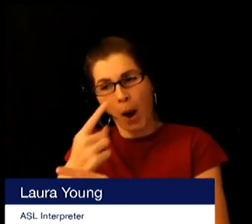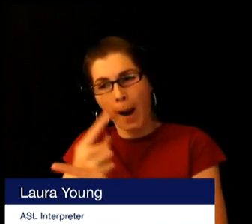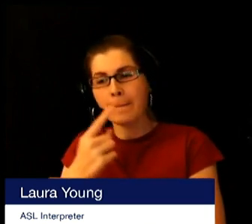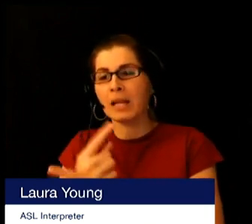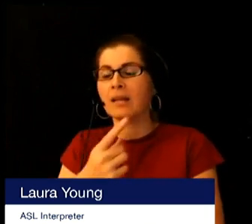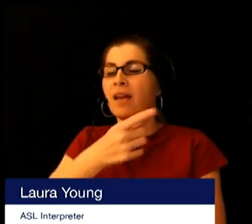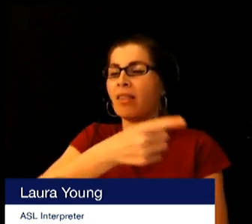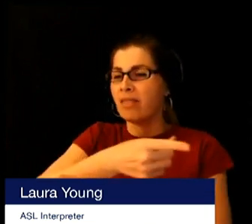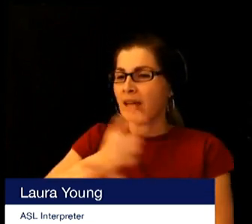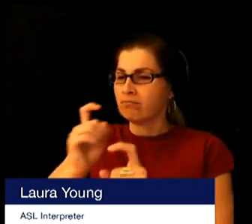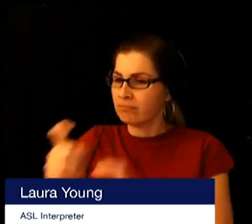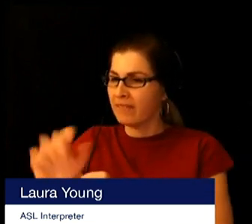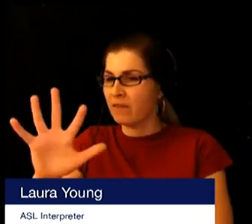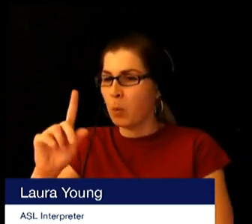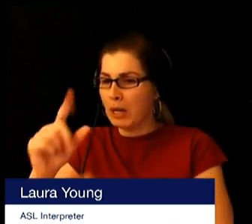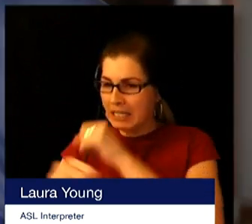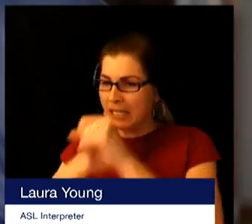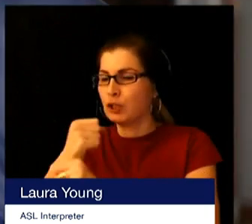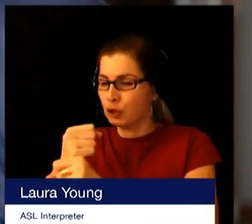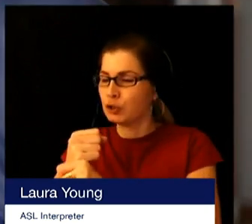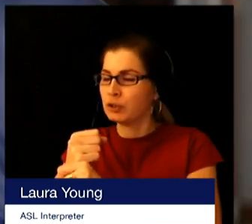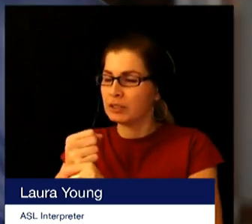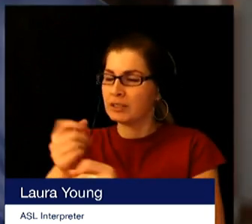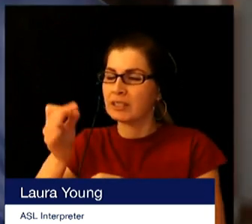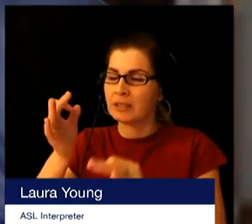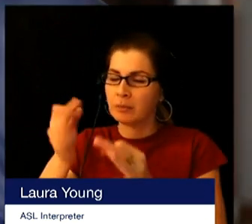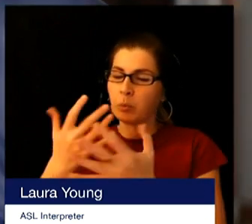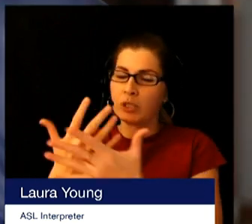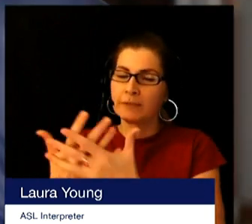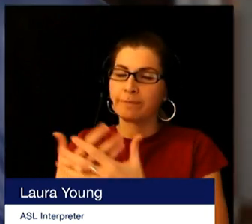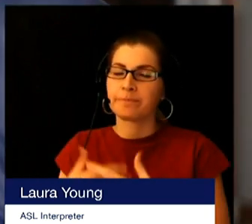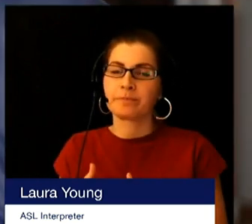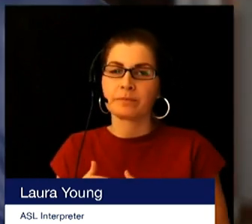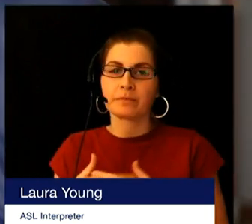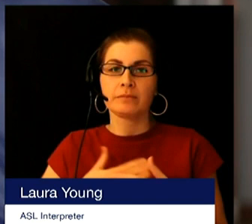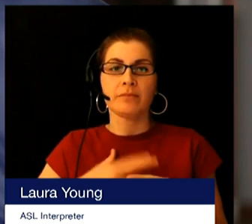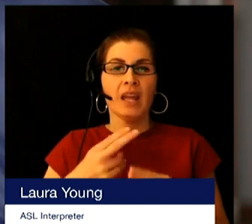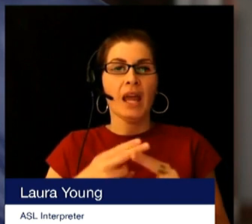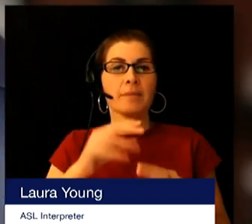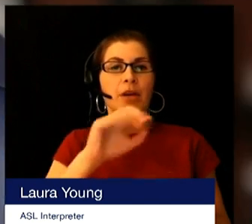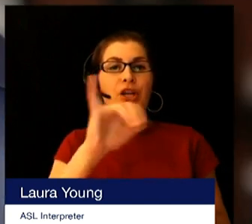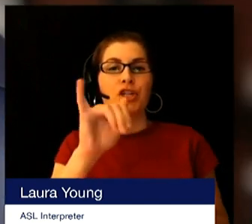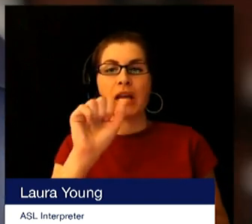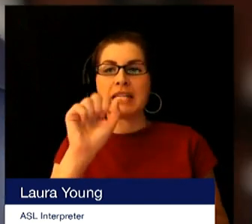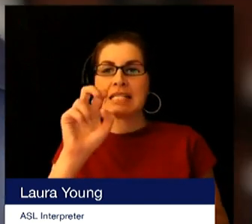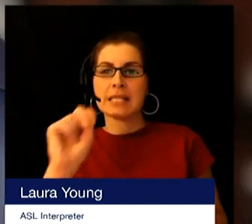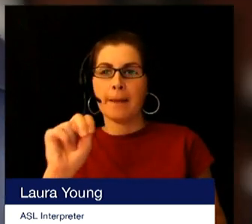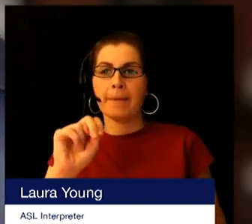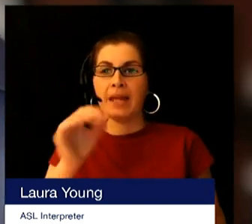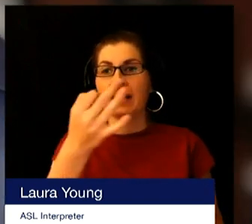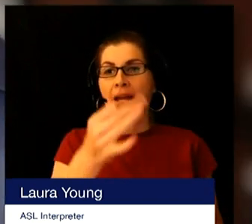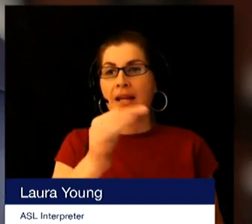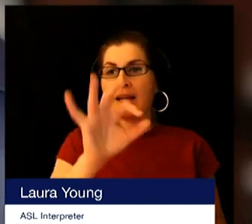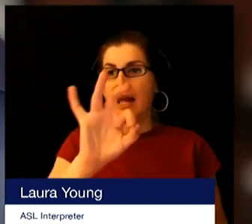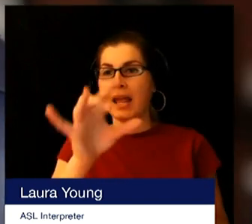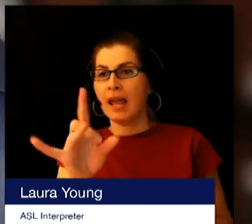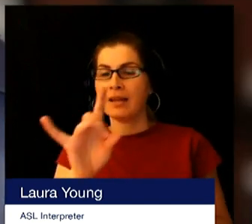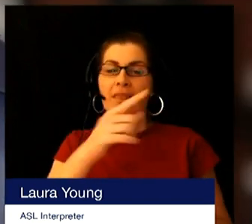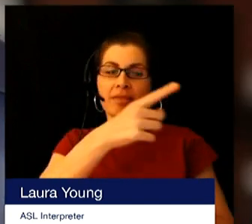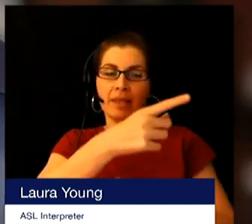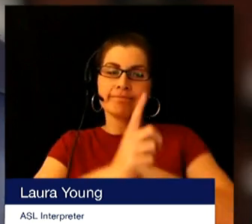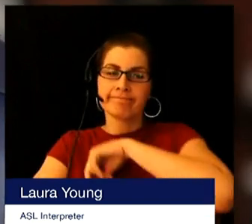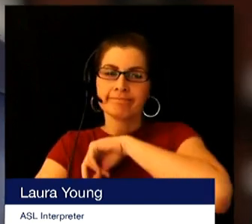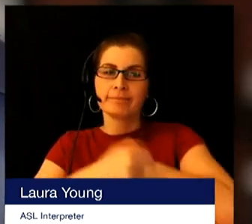51 years in prison. My name is Jason Hernandez. In 1998, I was indicted for conspiracy